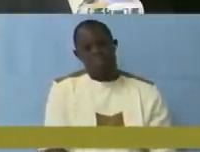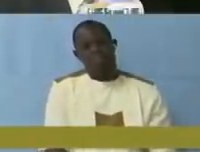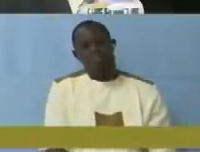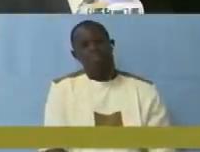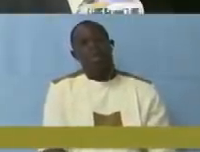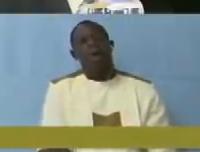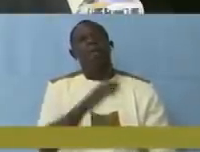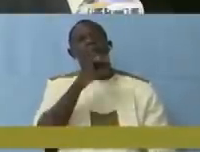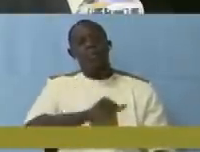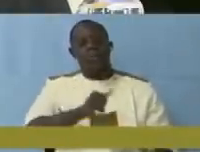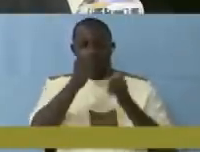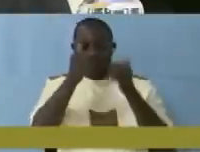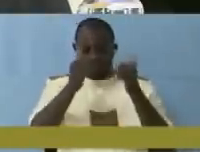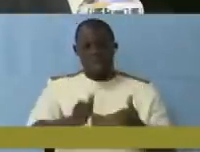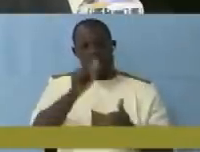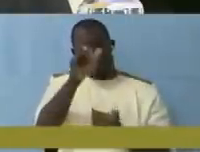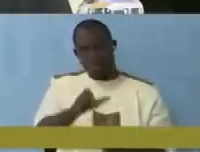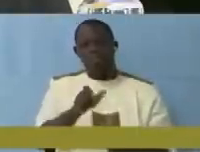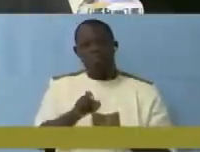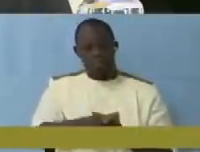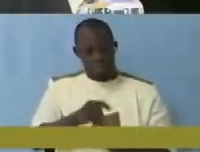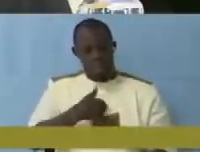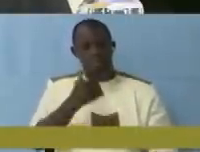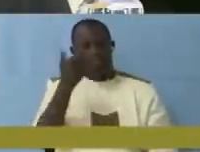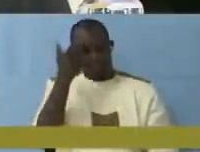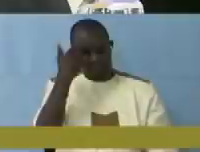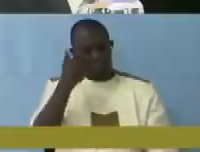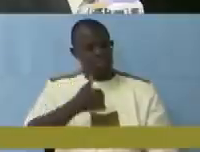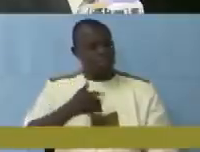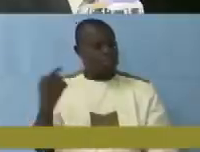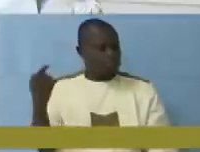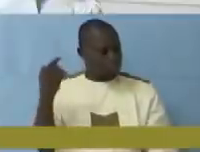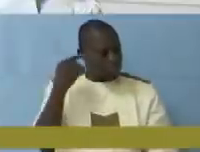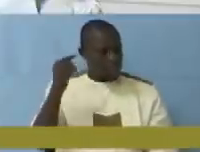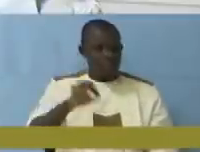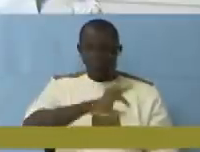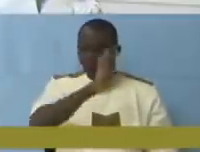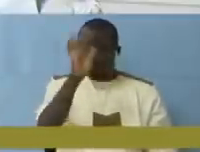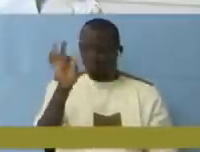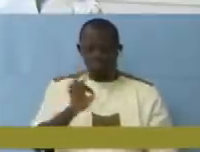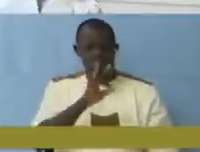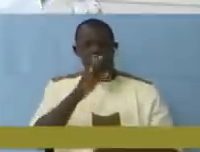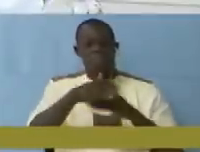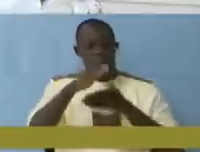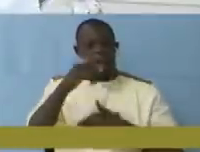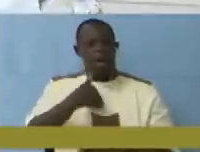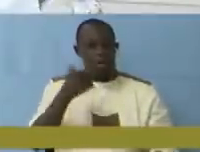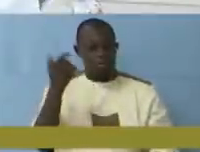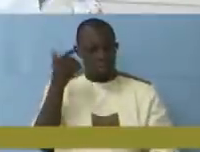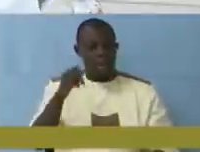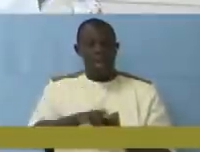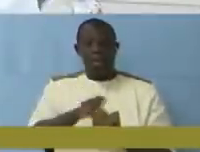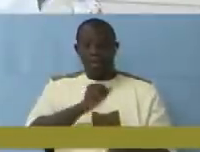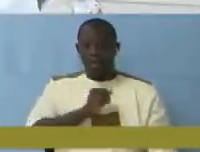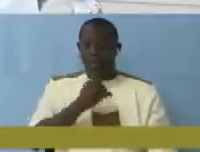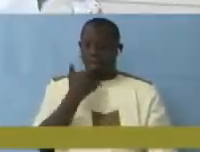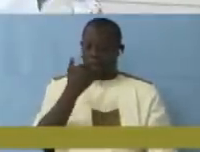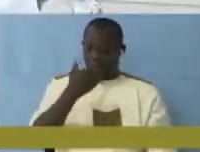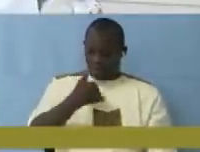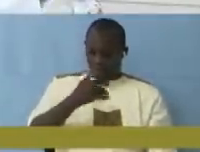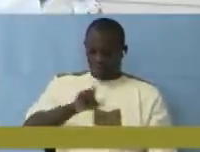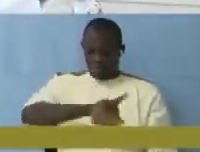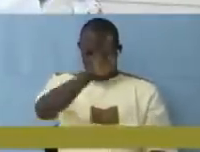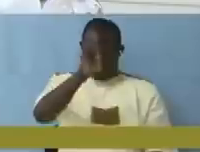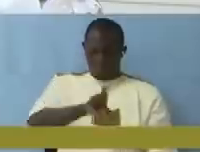Mr. Kiaman, I think I heard him very well. Kiaman na mira namo ile kendeke. He asked me, he said, why do you